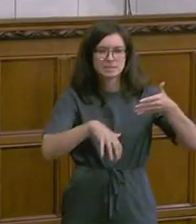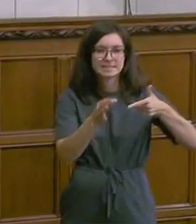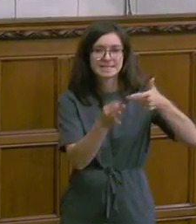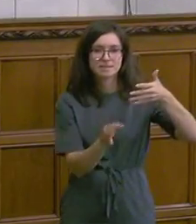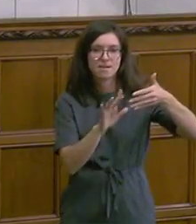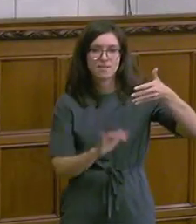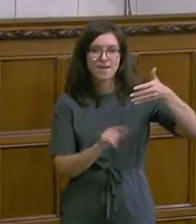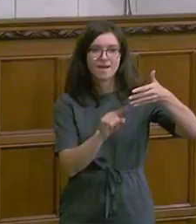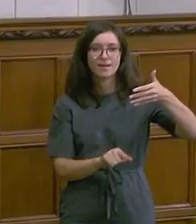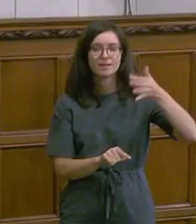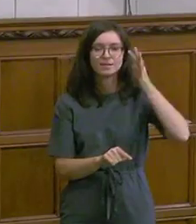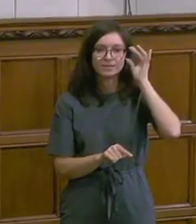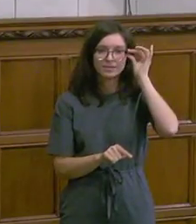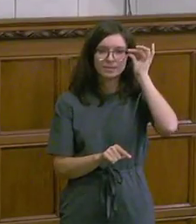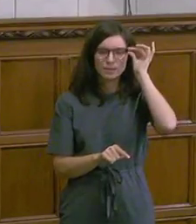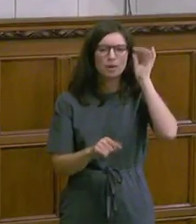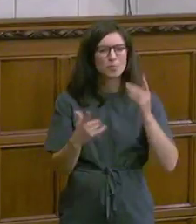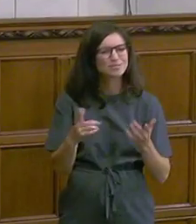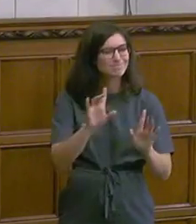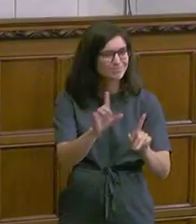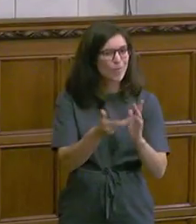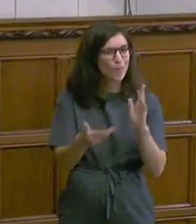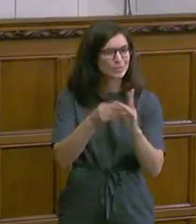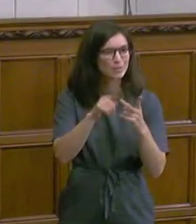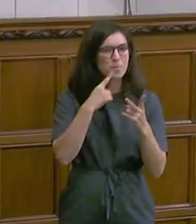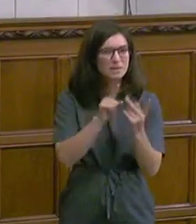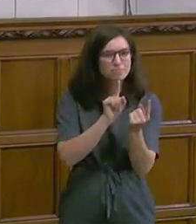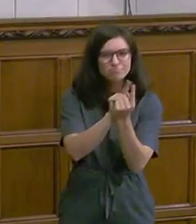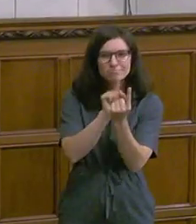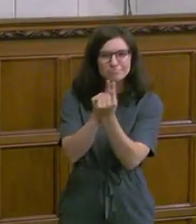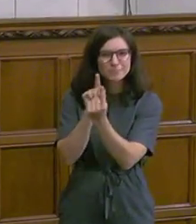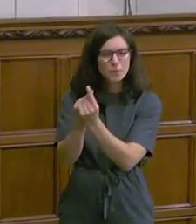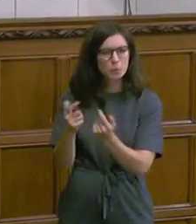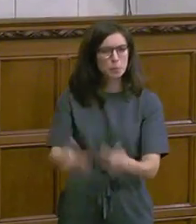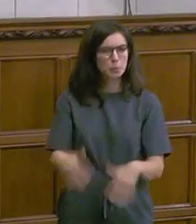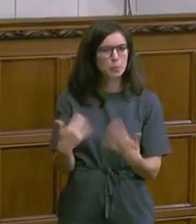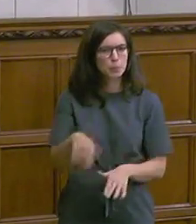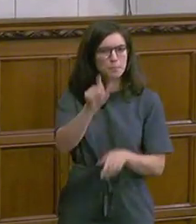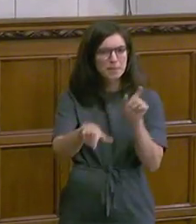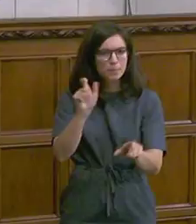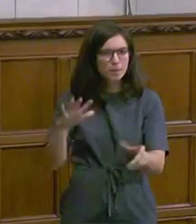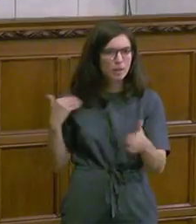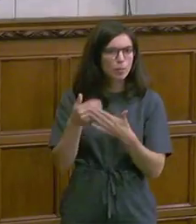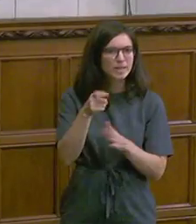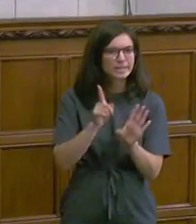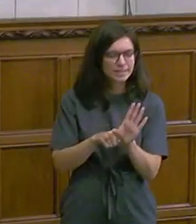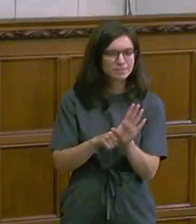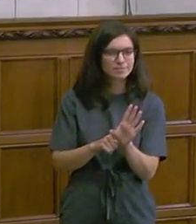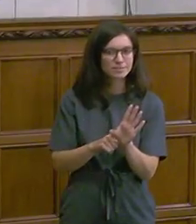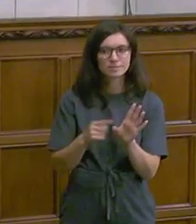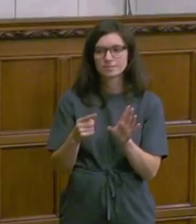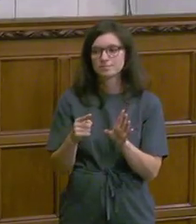say, Mr Speaker, that I've met some incredible people in the course of the last year, from Erin, who I met last